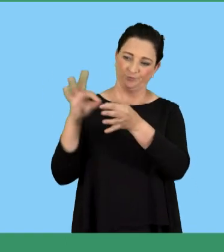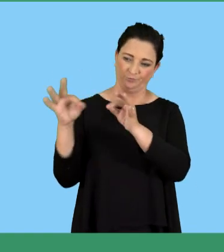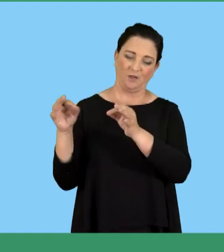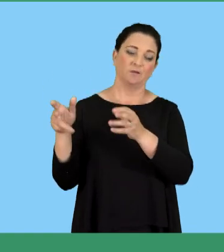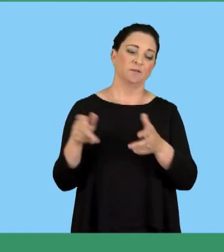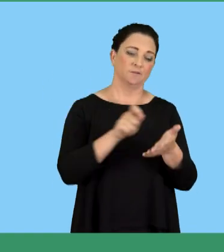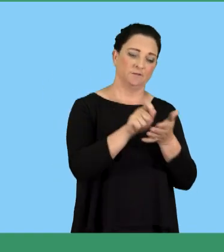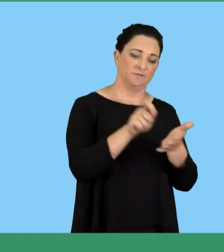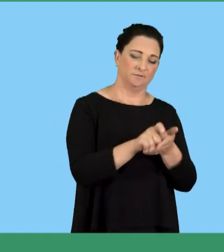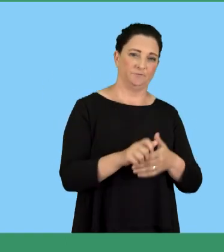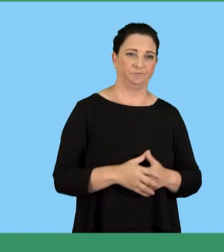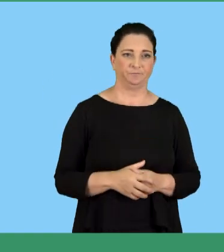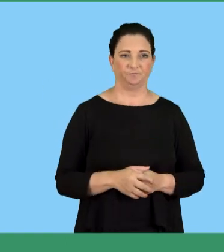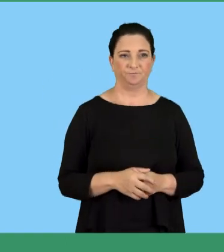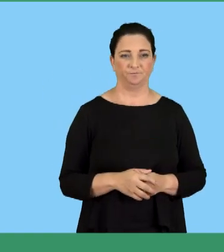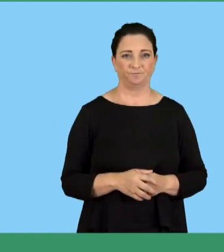now they